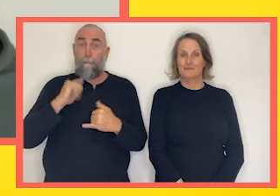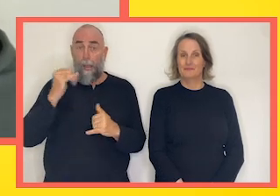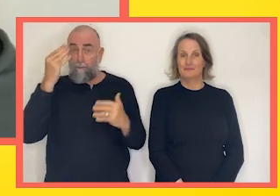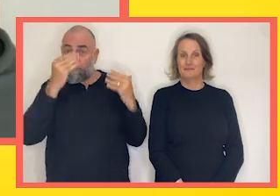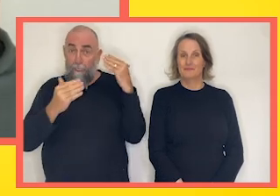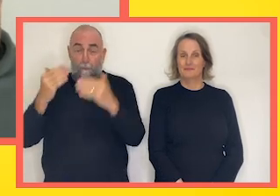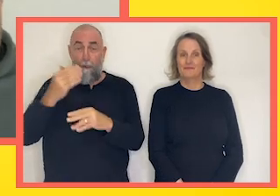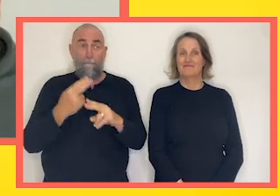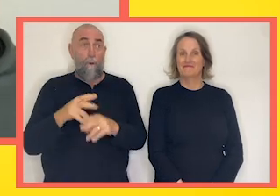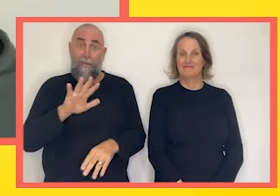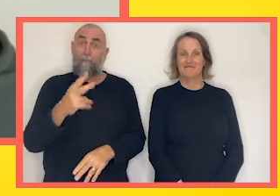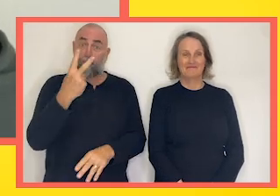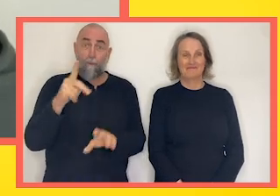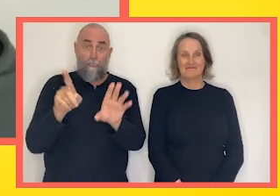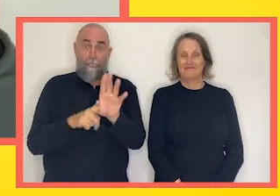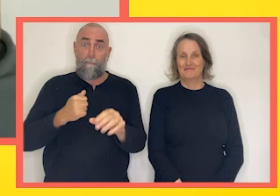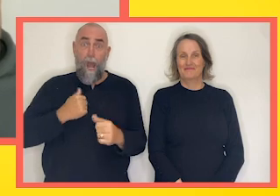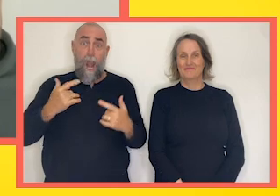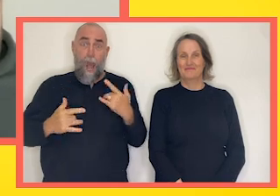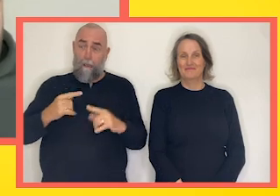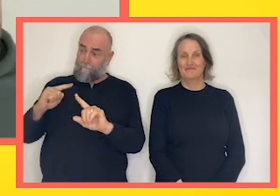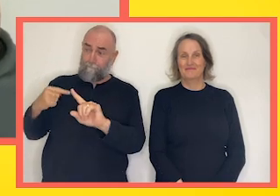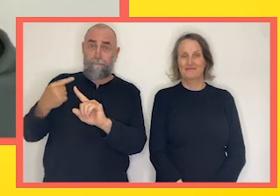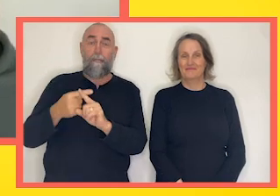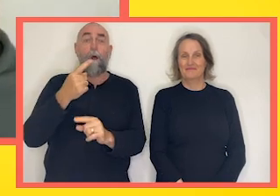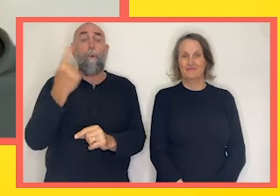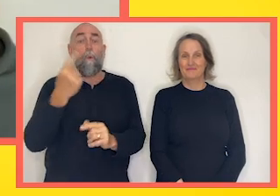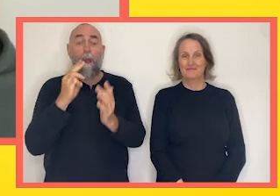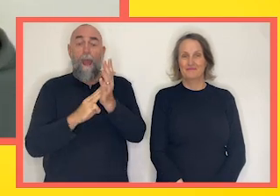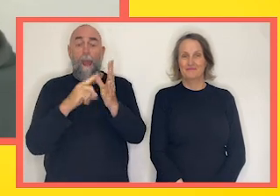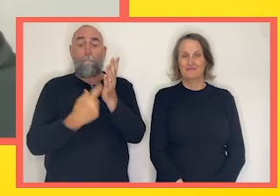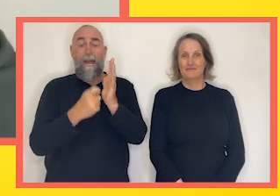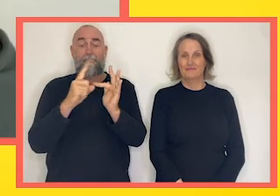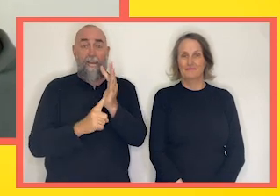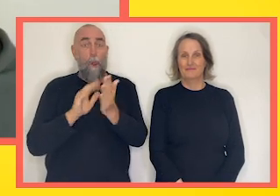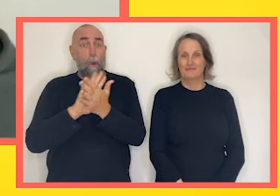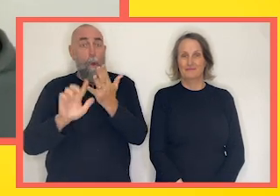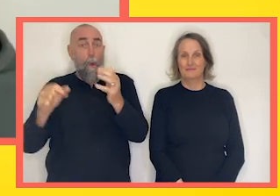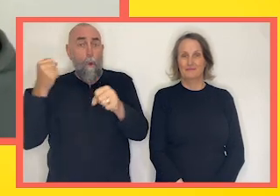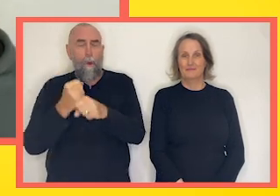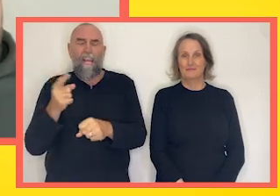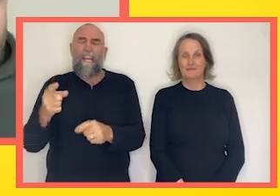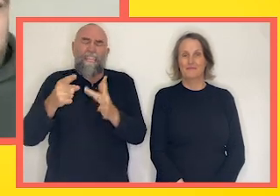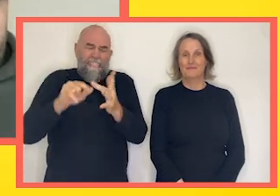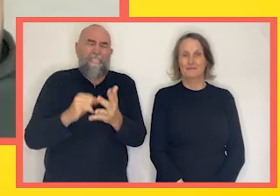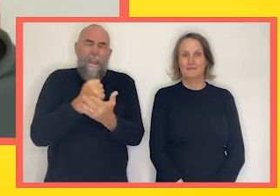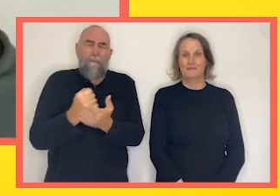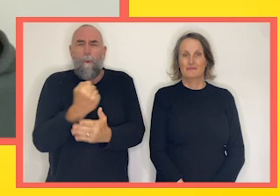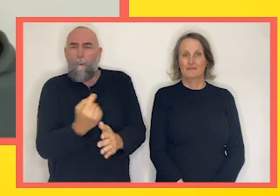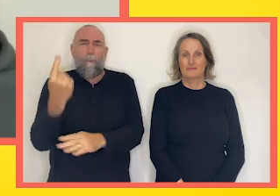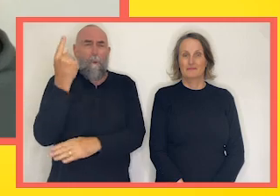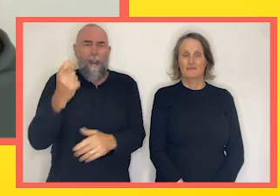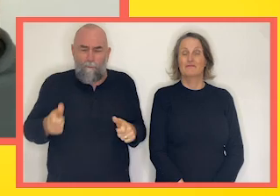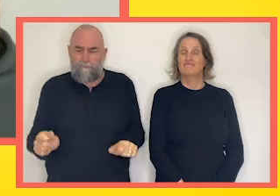nightmares for at least 2 years of my life. The great Marcel Hug, the greatest wheelchair racer that the world has ever